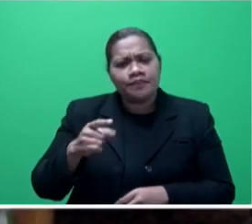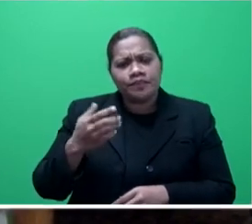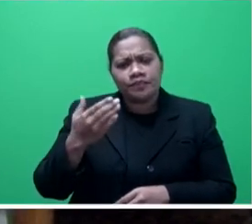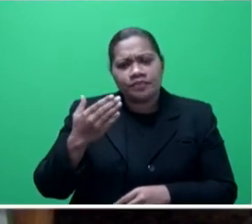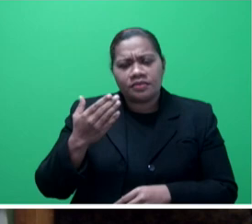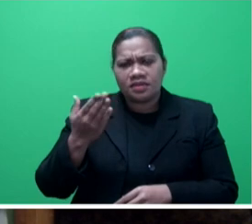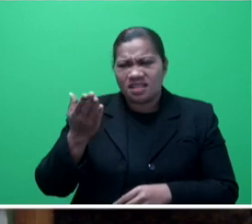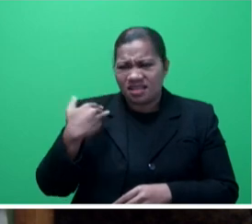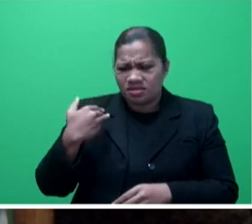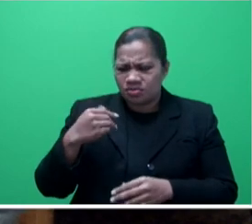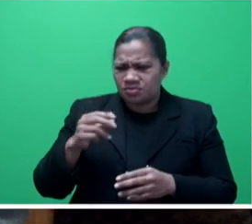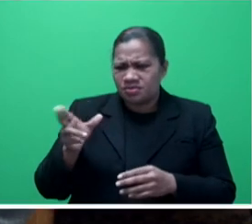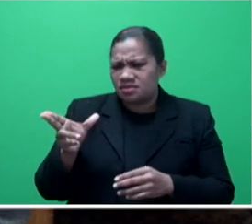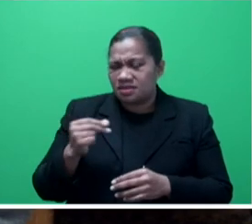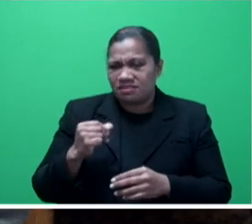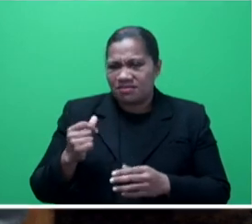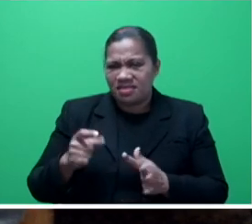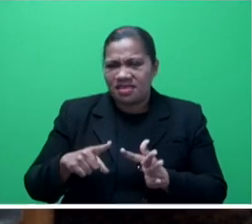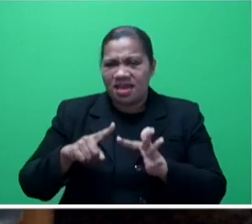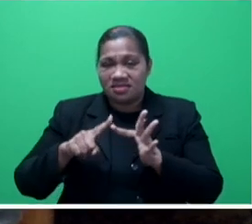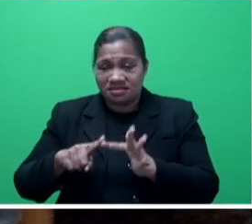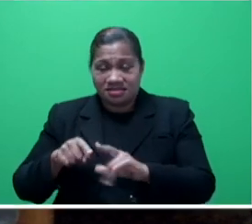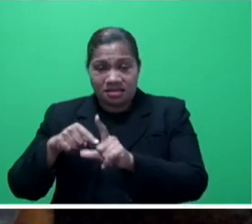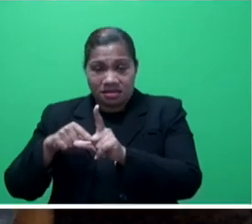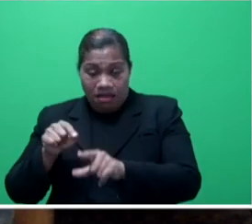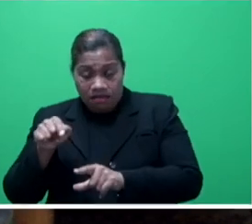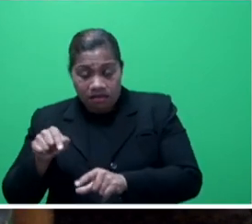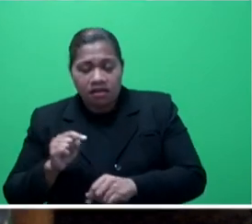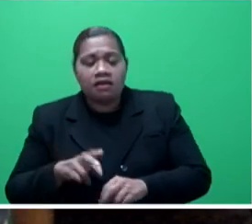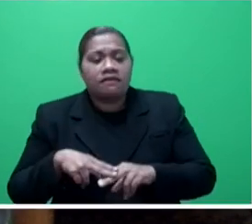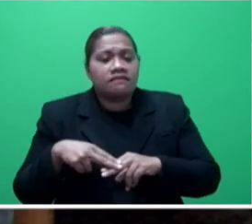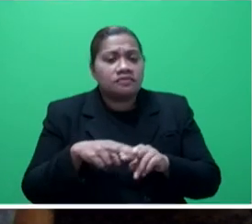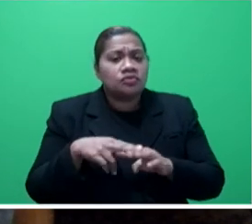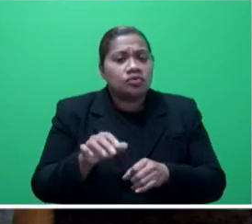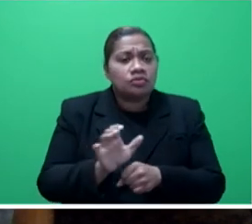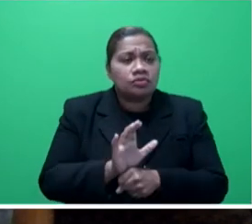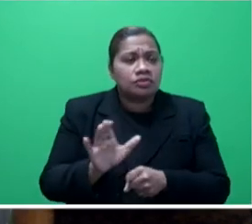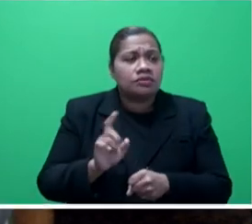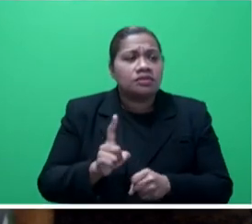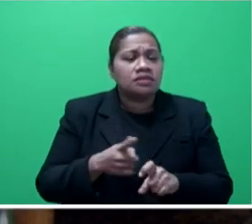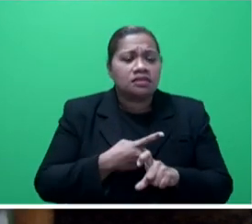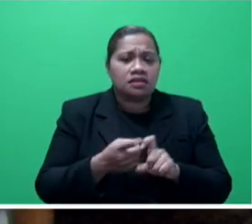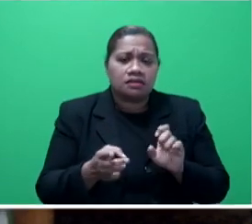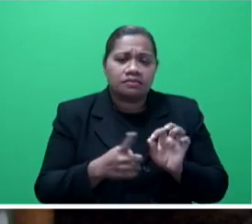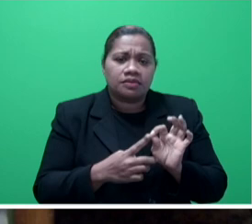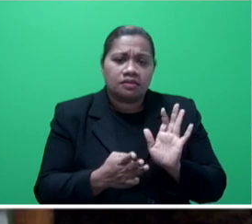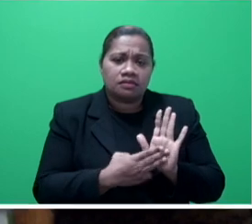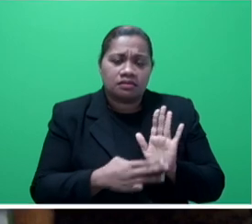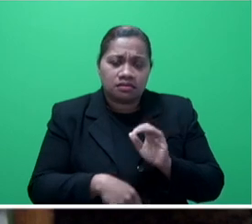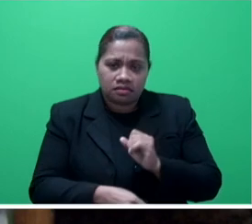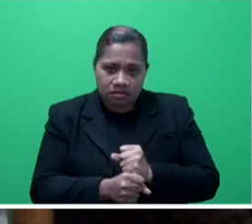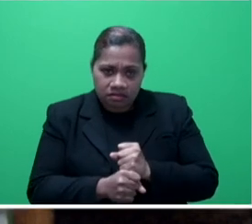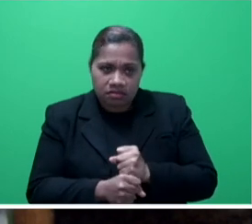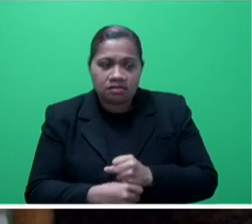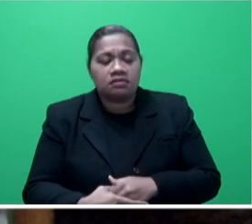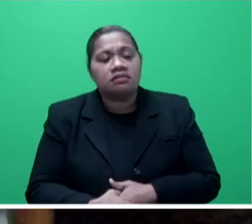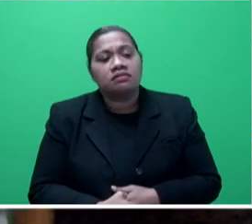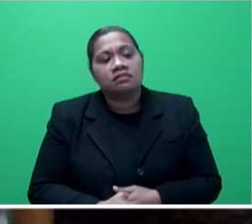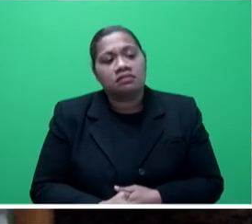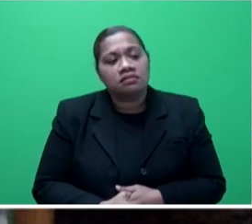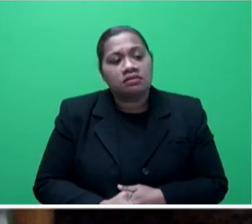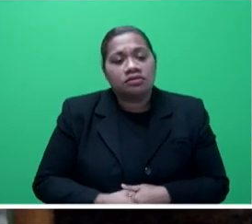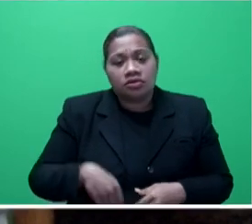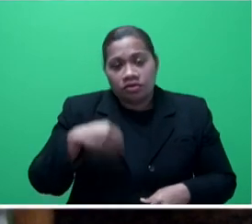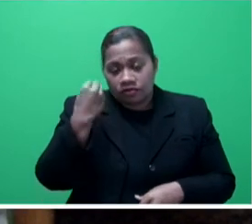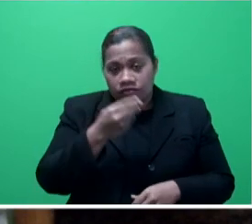Young. The Fiji Hardwood Corporation has been outsourced to KPMG. This is all by the Office of the Auditor General. Food